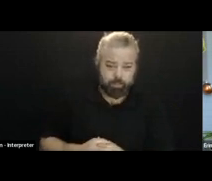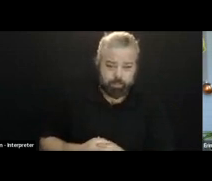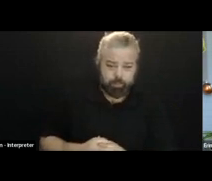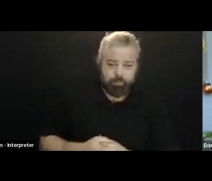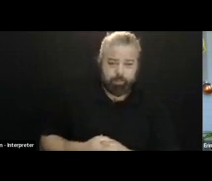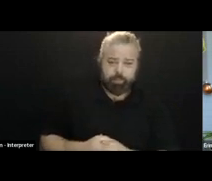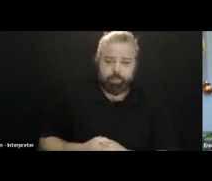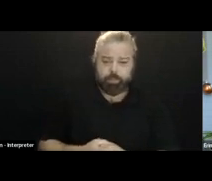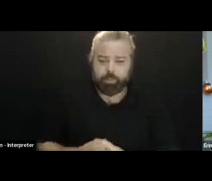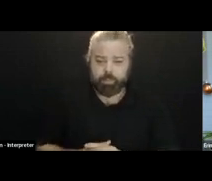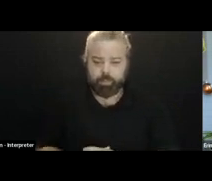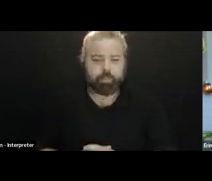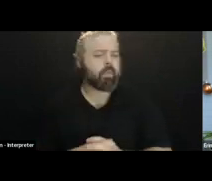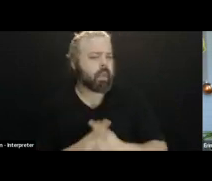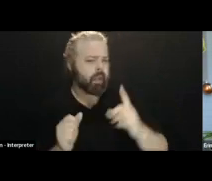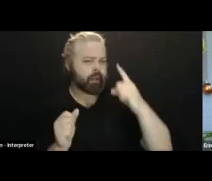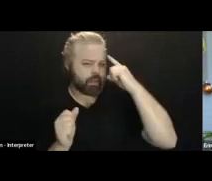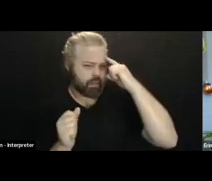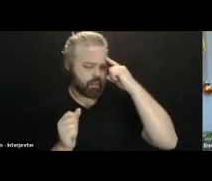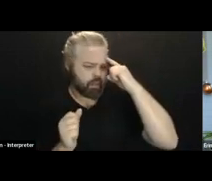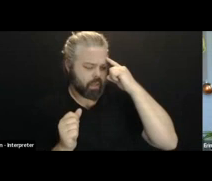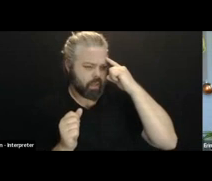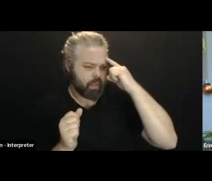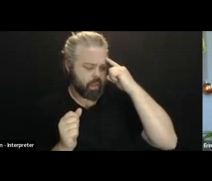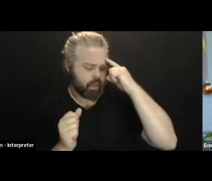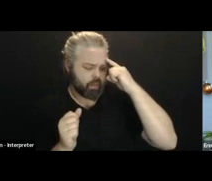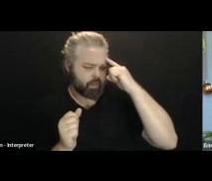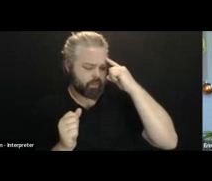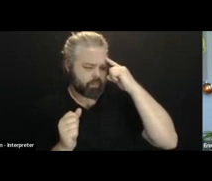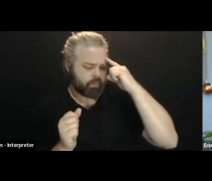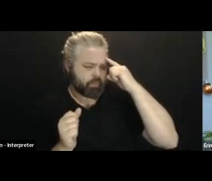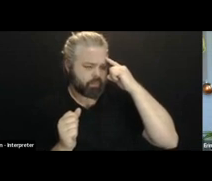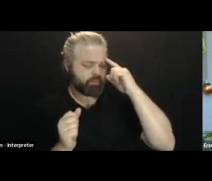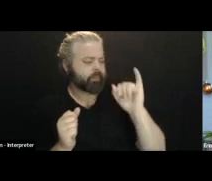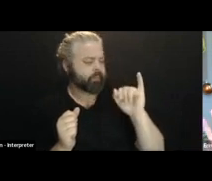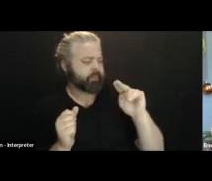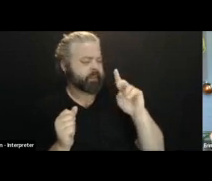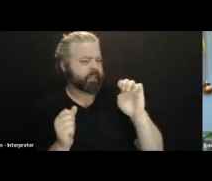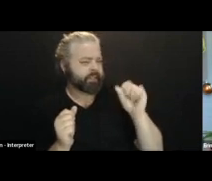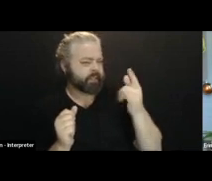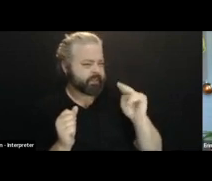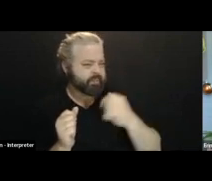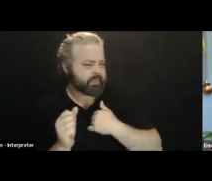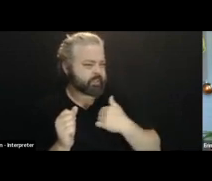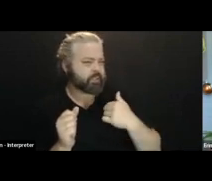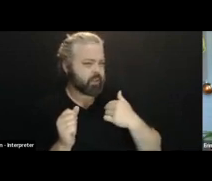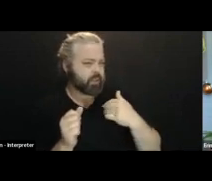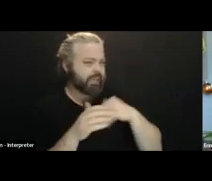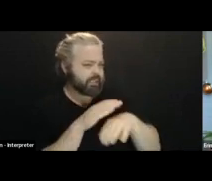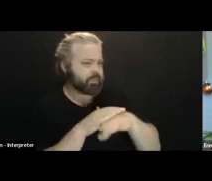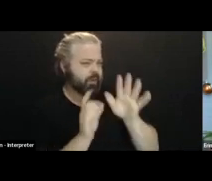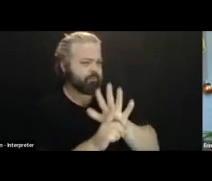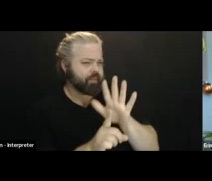question. I do think that because InDesign, there are accessibility features built